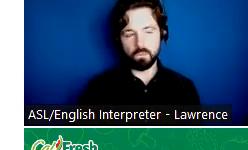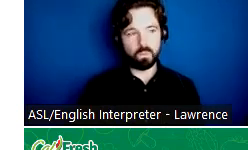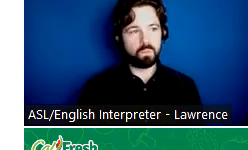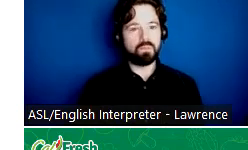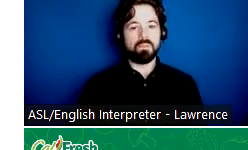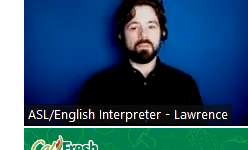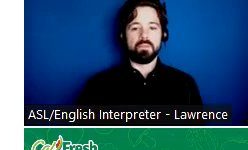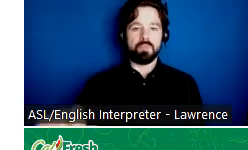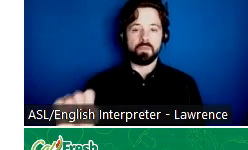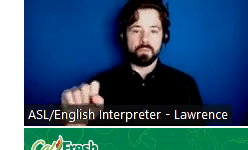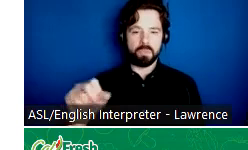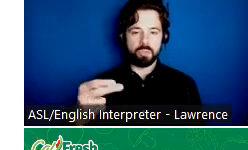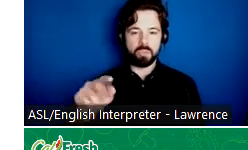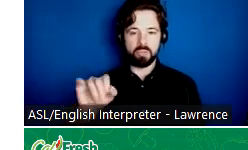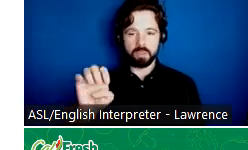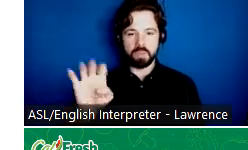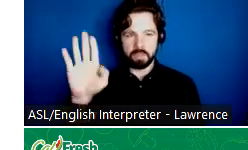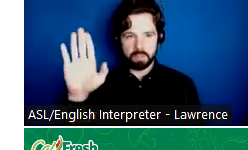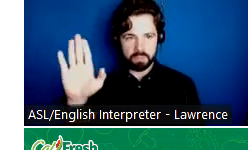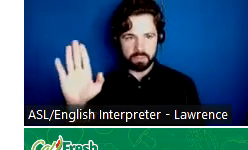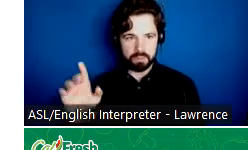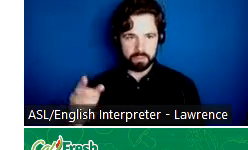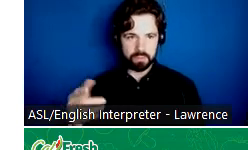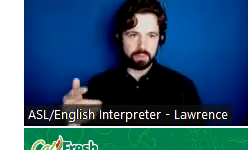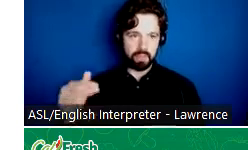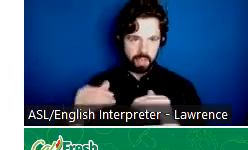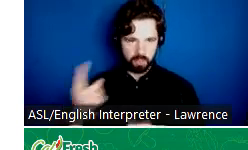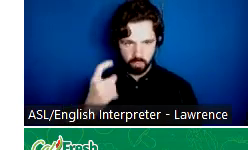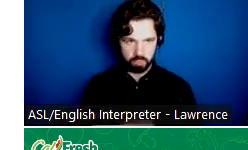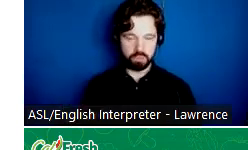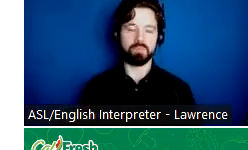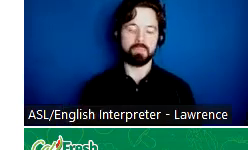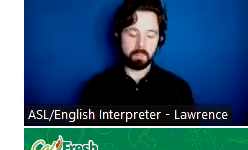Okay, and the next question was just around